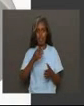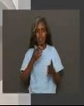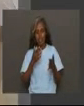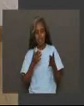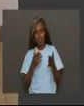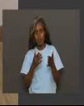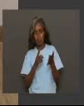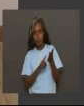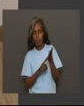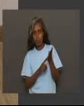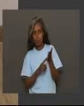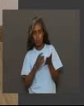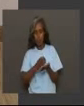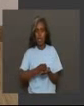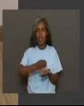pylons,